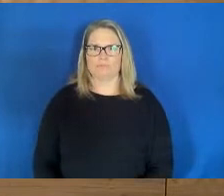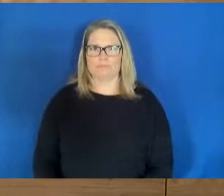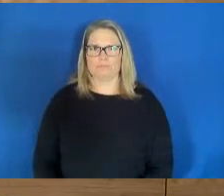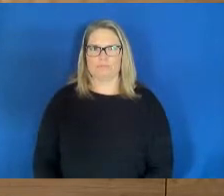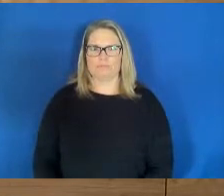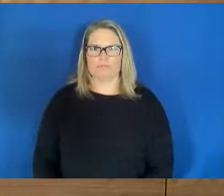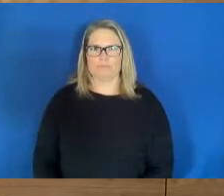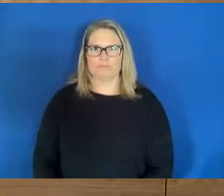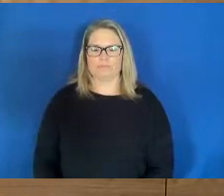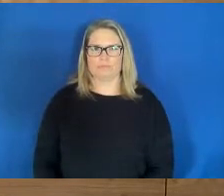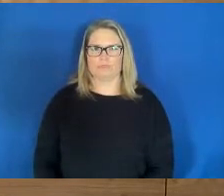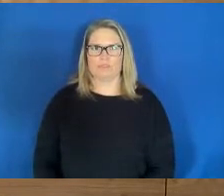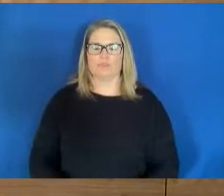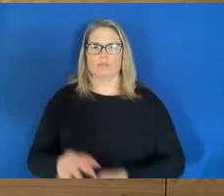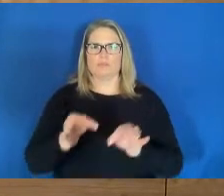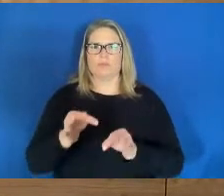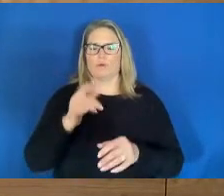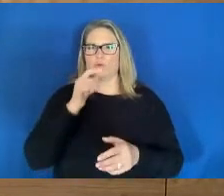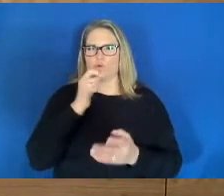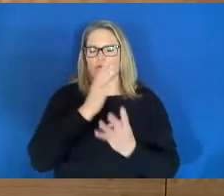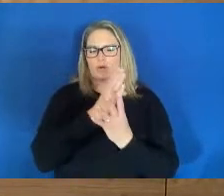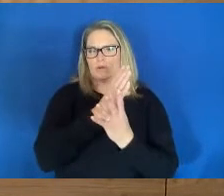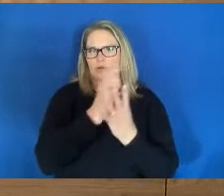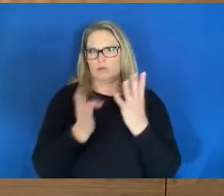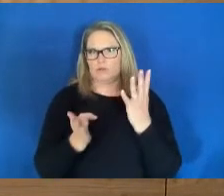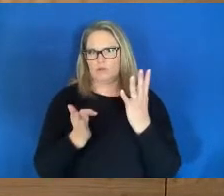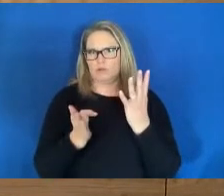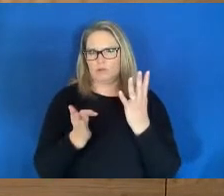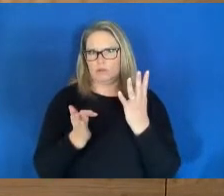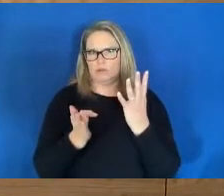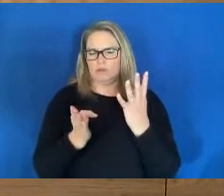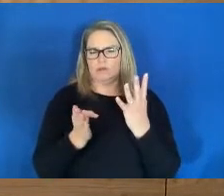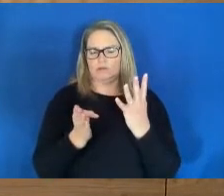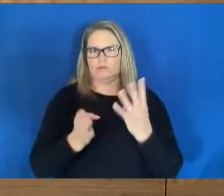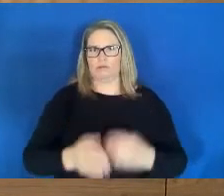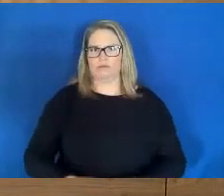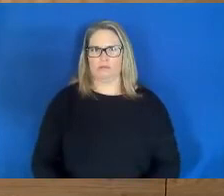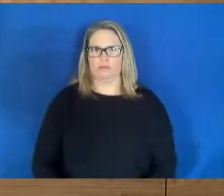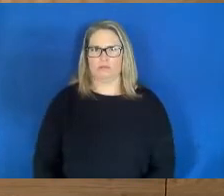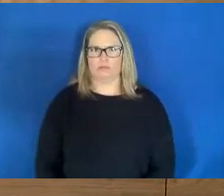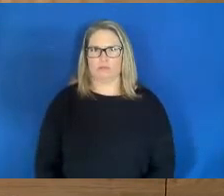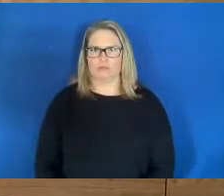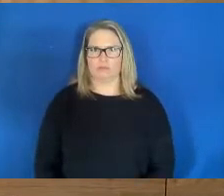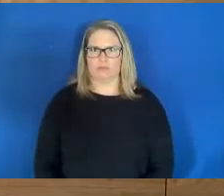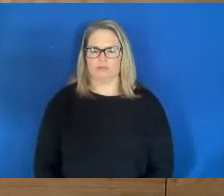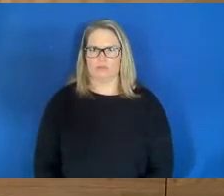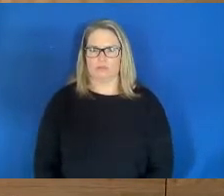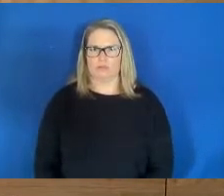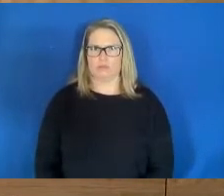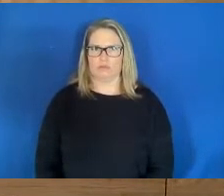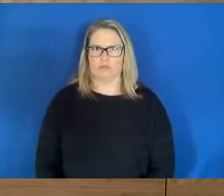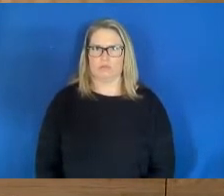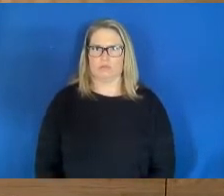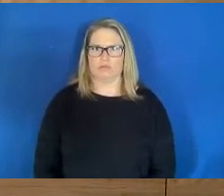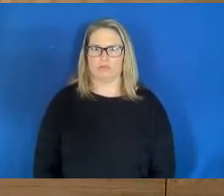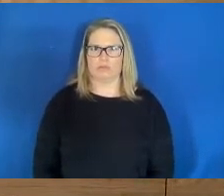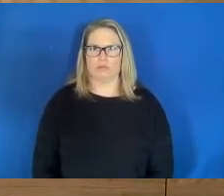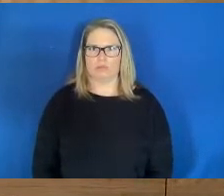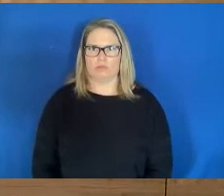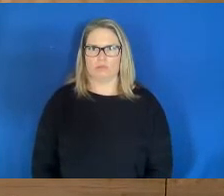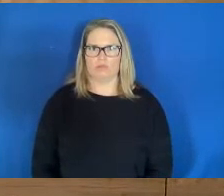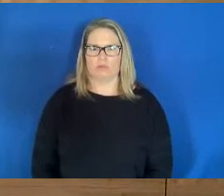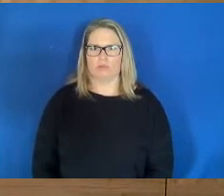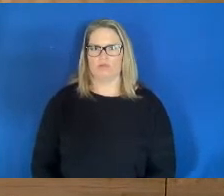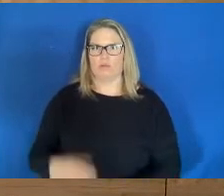Julie McKay, Manager of Land Information Infrastructure Secretariat at Service New-Brunswick. Greg Carroll,